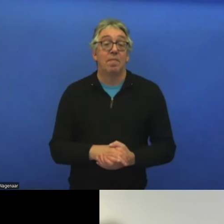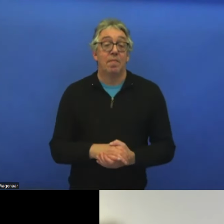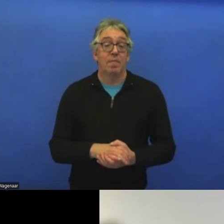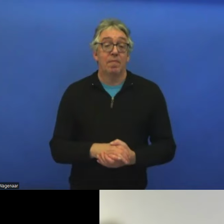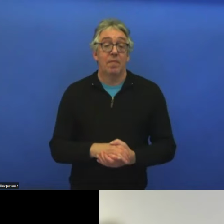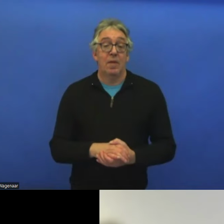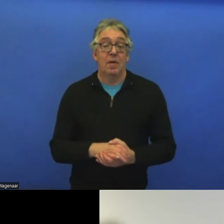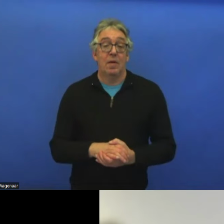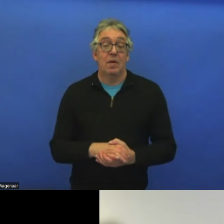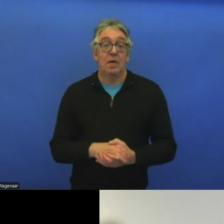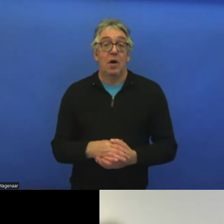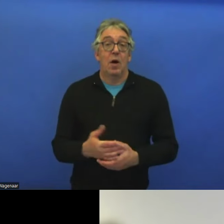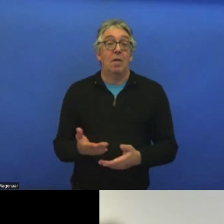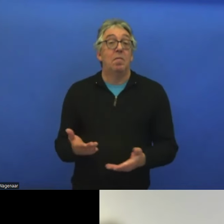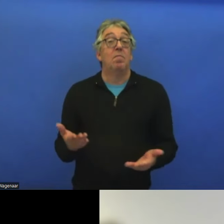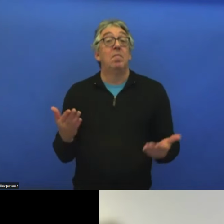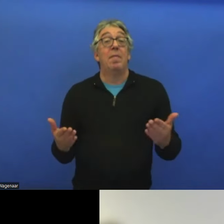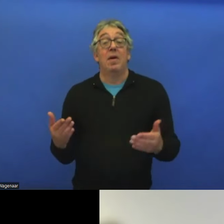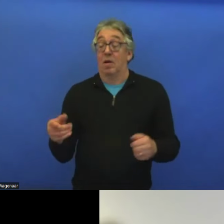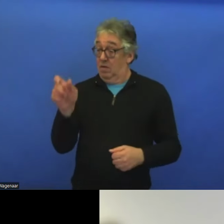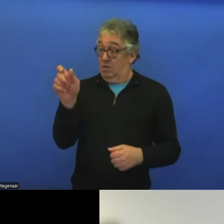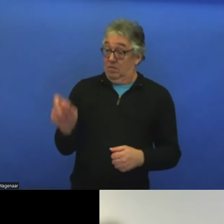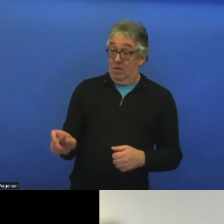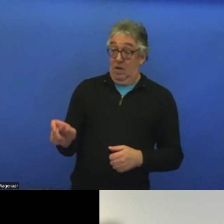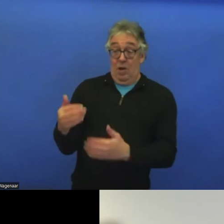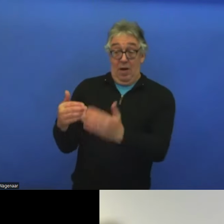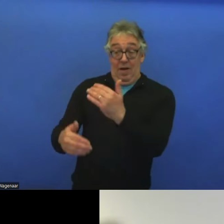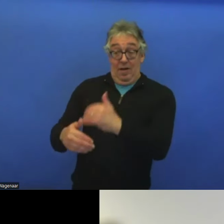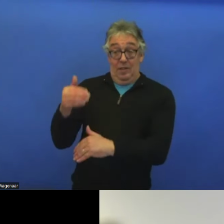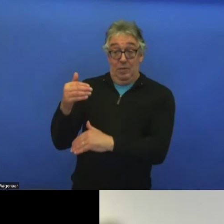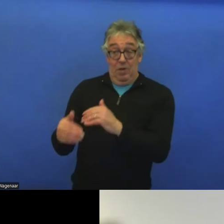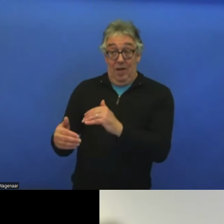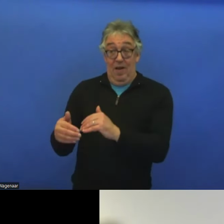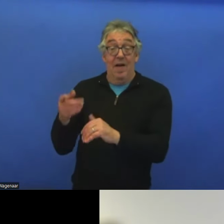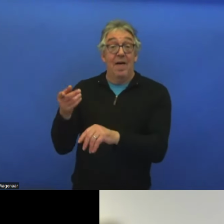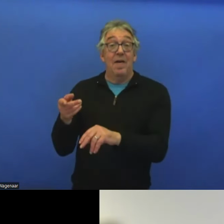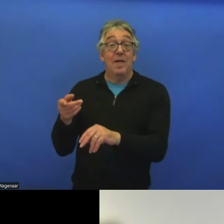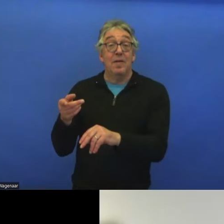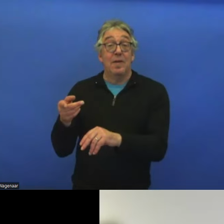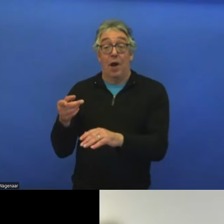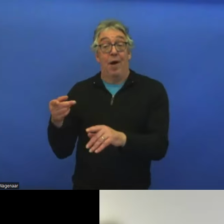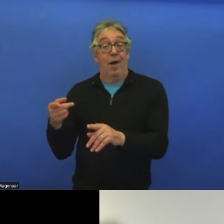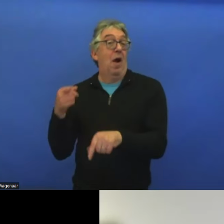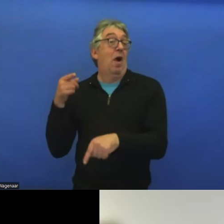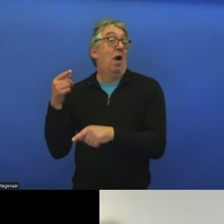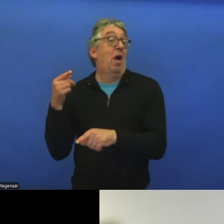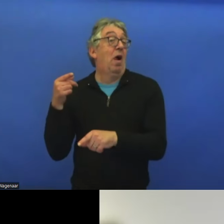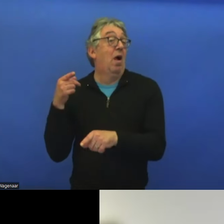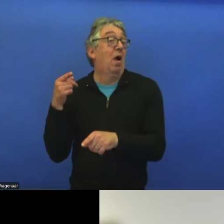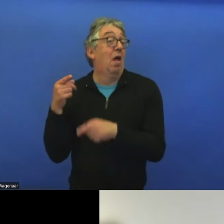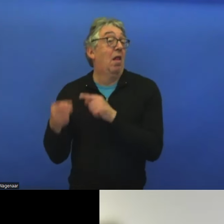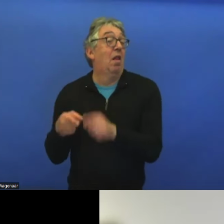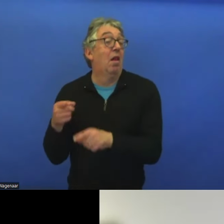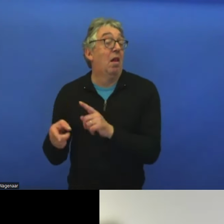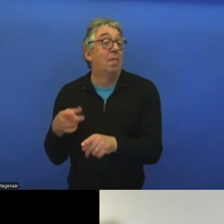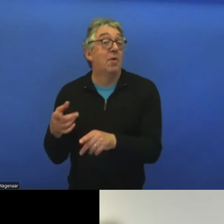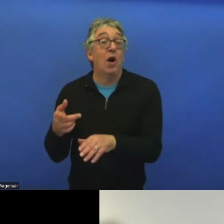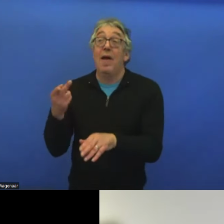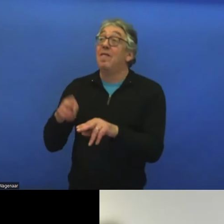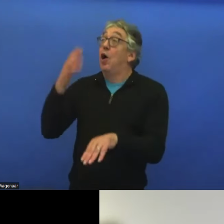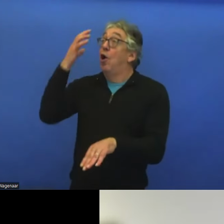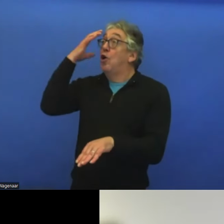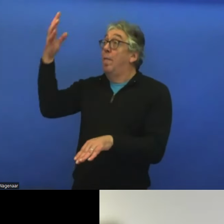one person only, can they find protection? If the state apparatus is not efficient, doesn't provide efficient protection, then